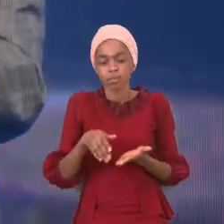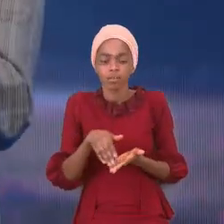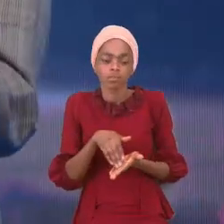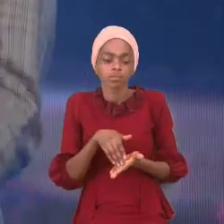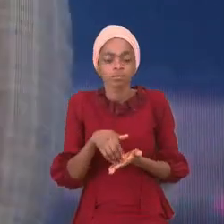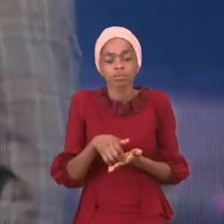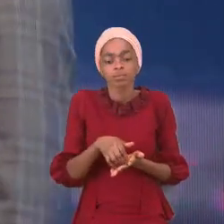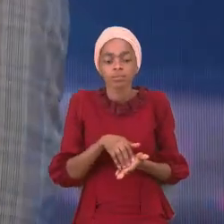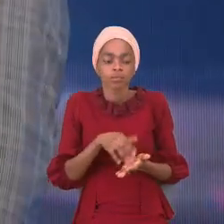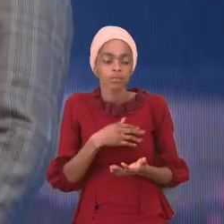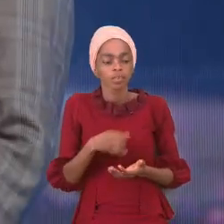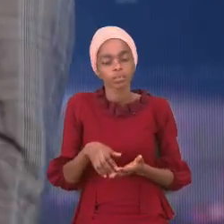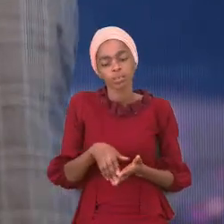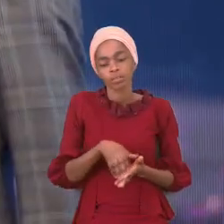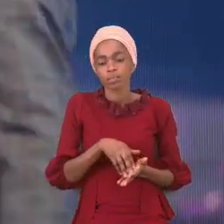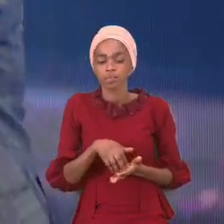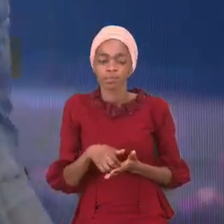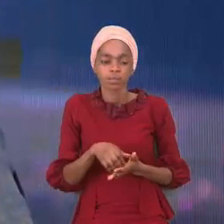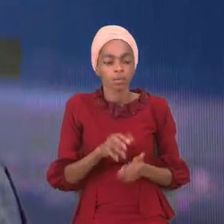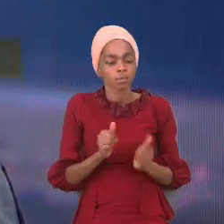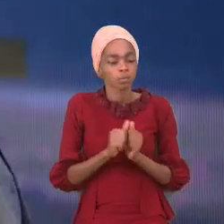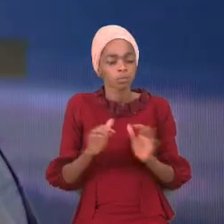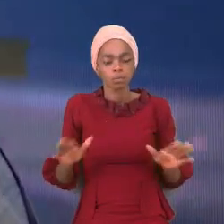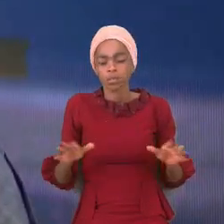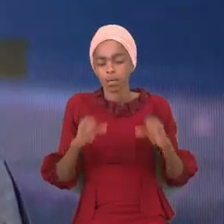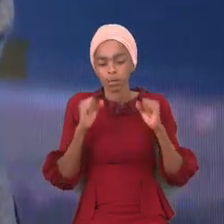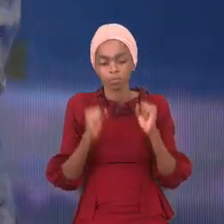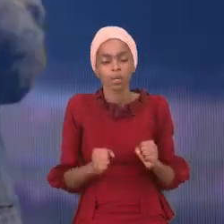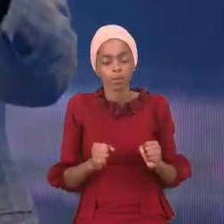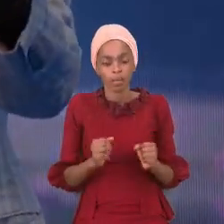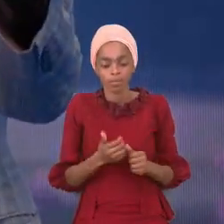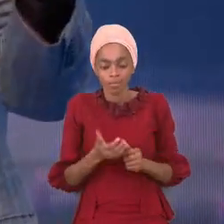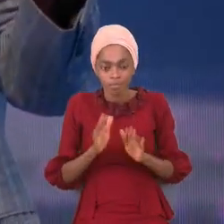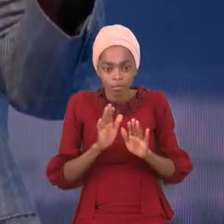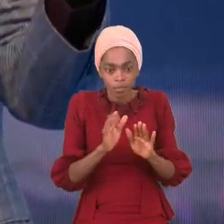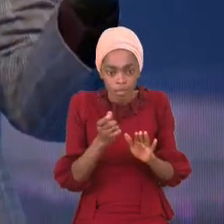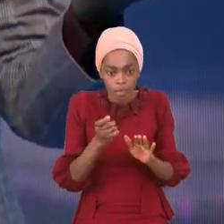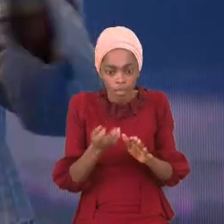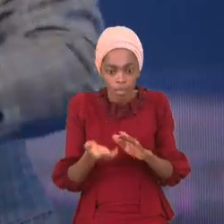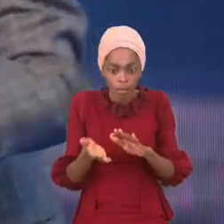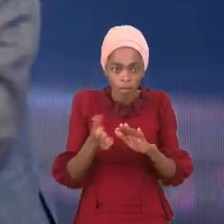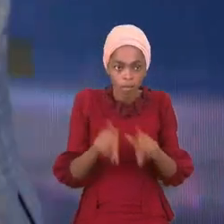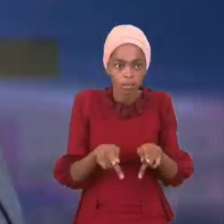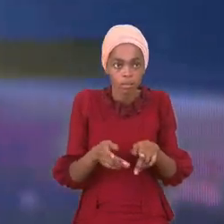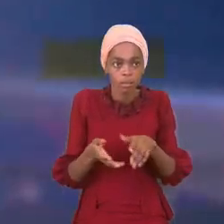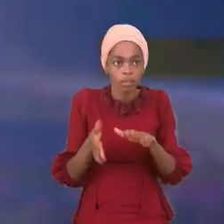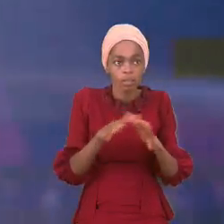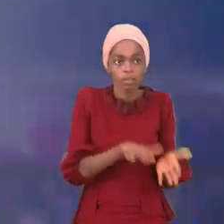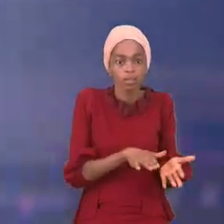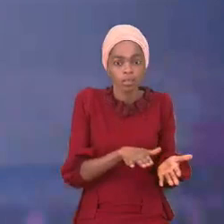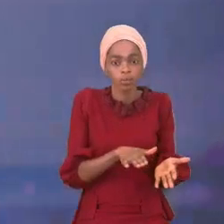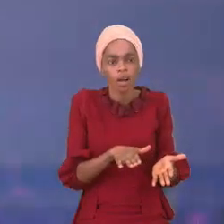they're anemic, they're powerless. A little push like this, the man is gone. A